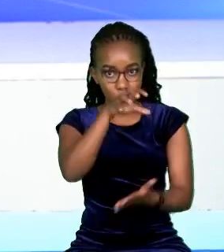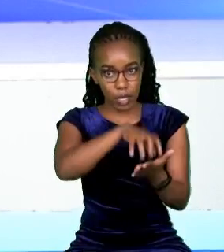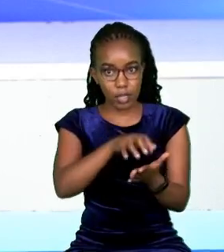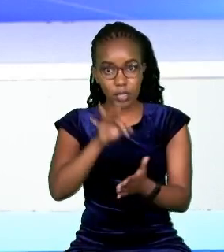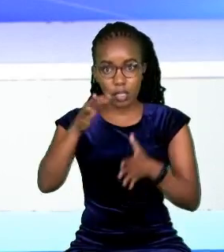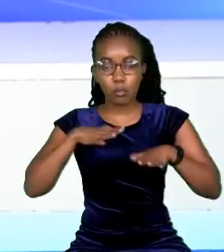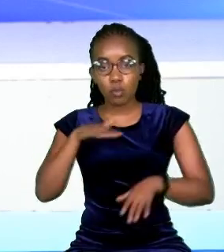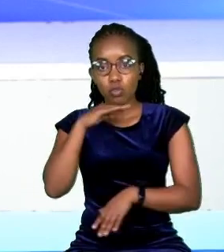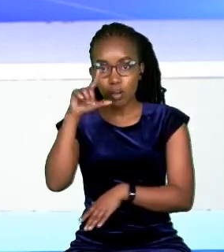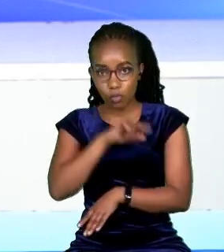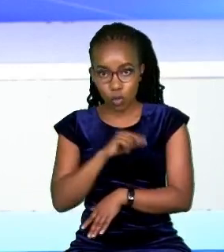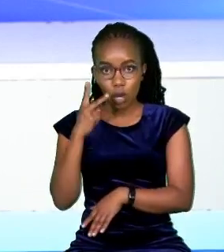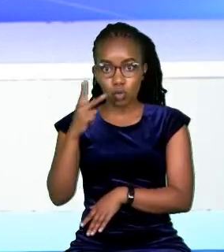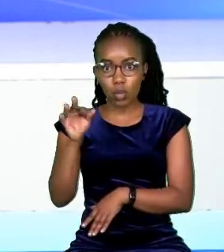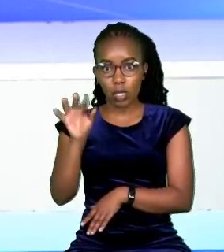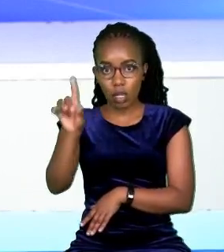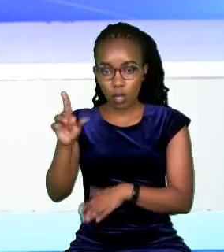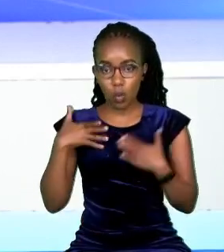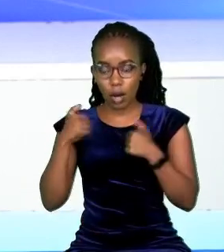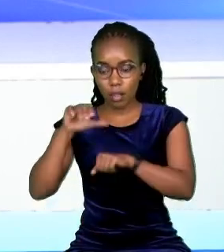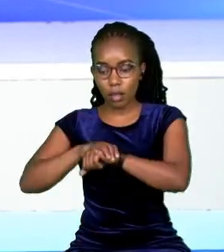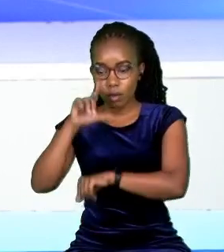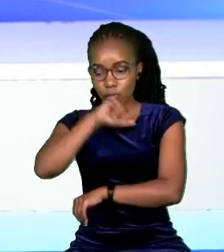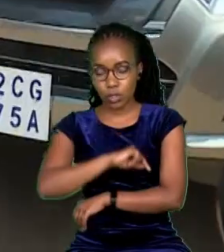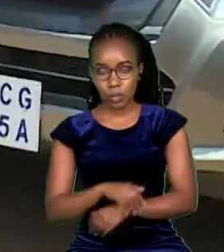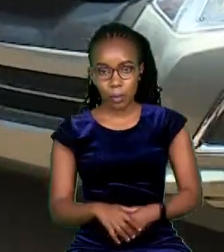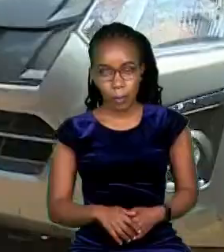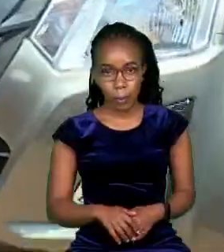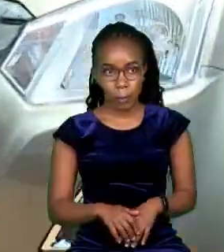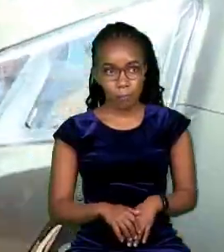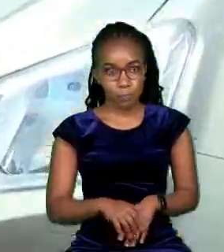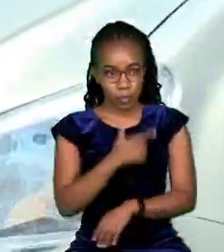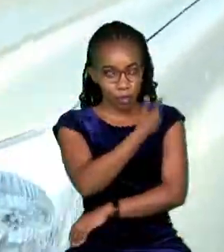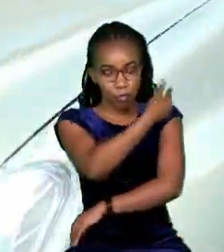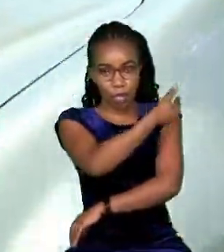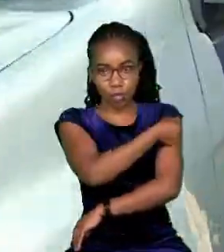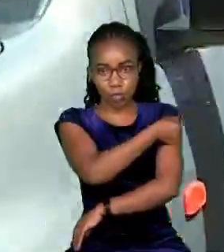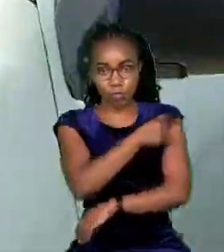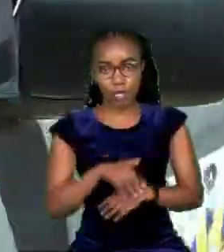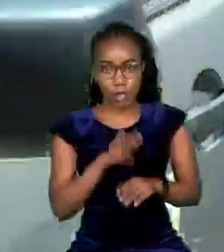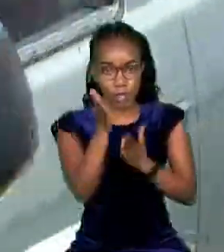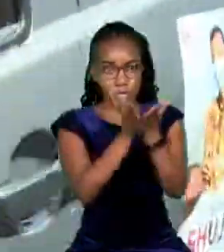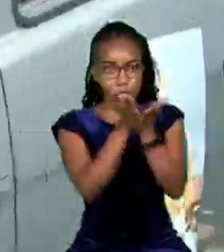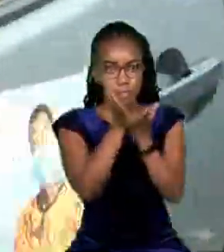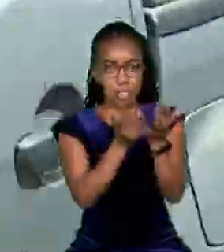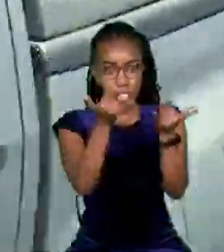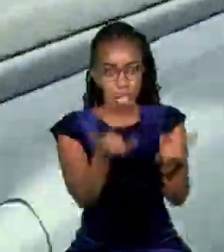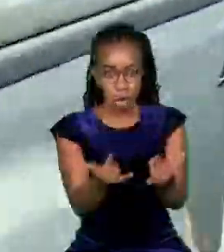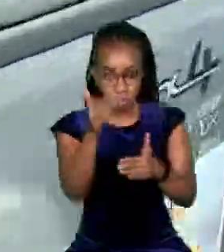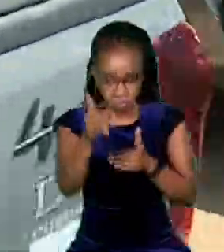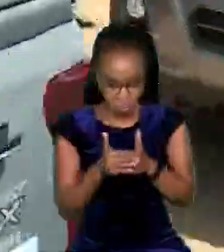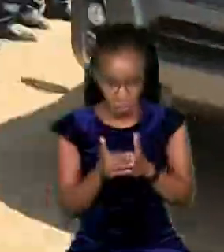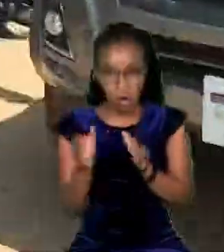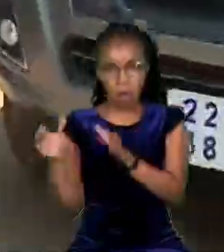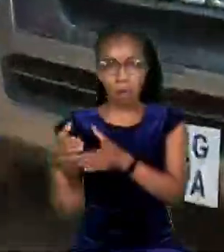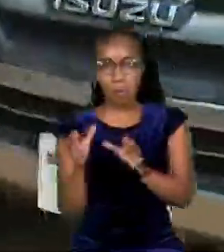and 231 recoveries. Harold Chimere with more details. Vaccination services have now been brought closer to